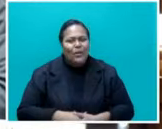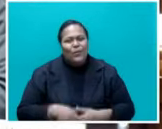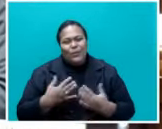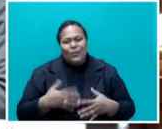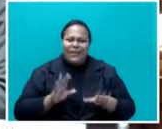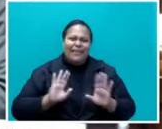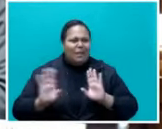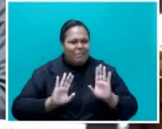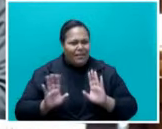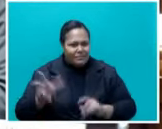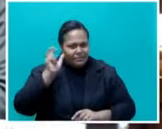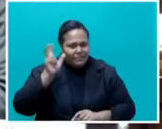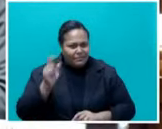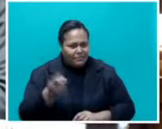sir.